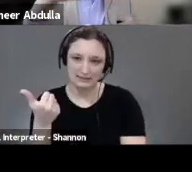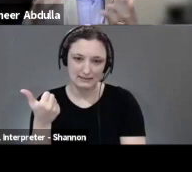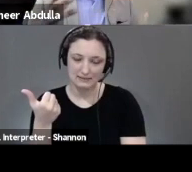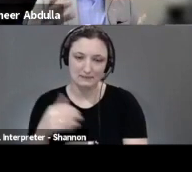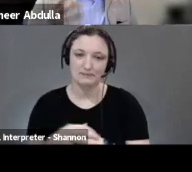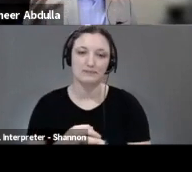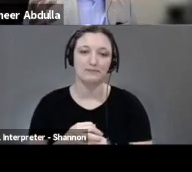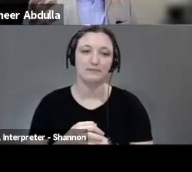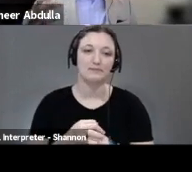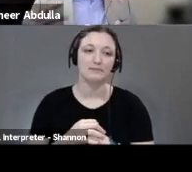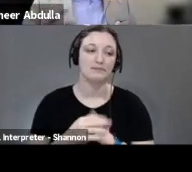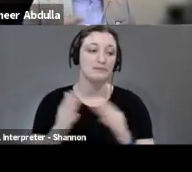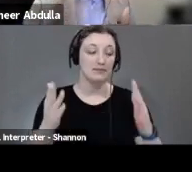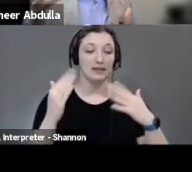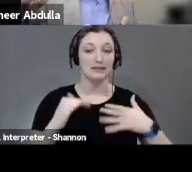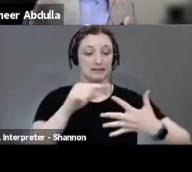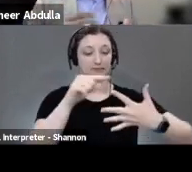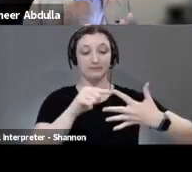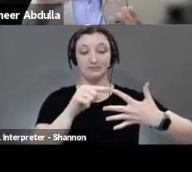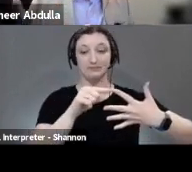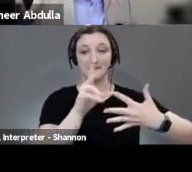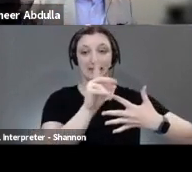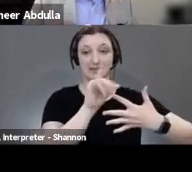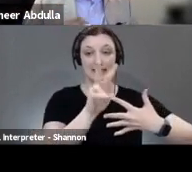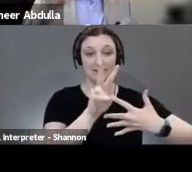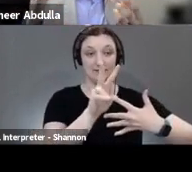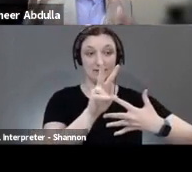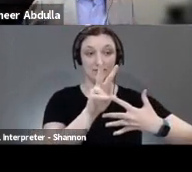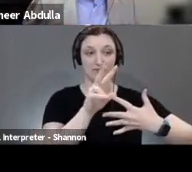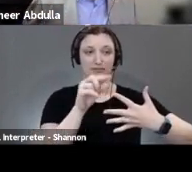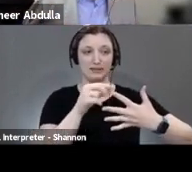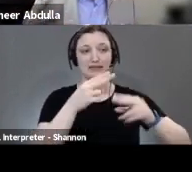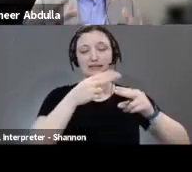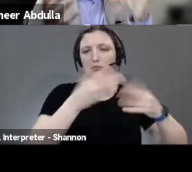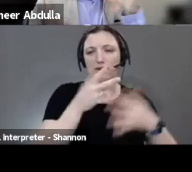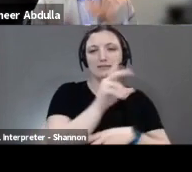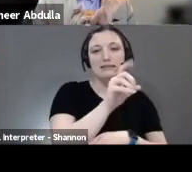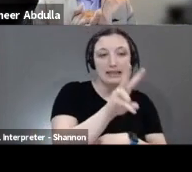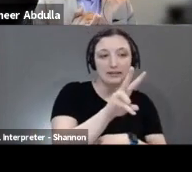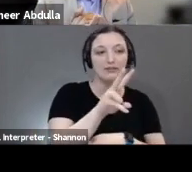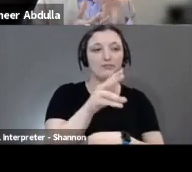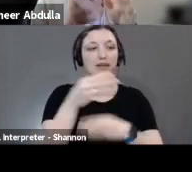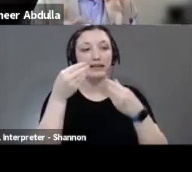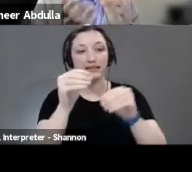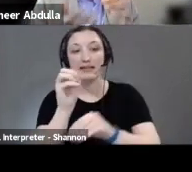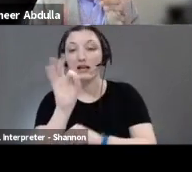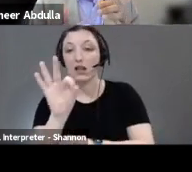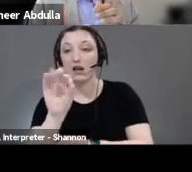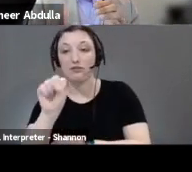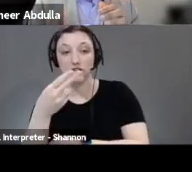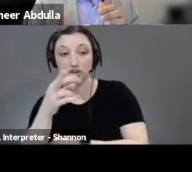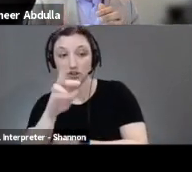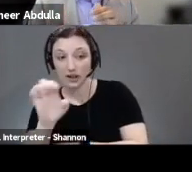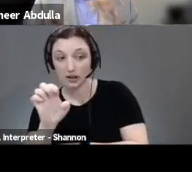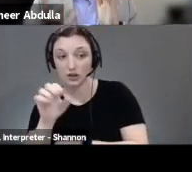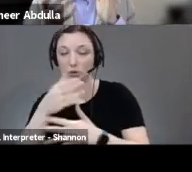The second thing is a dividend, and I like to call it dividend, sale of shares, or bonuses. And I lump all these together, even though the mechanics are slightly